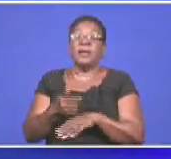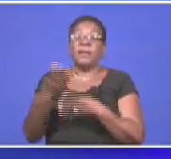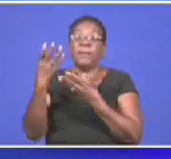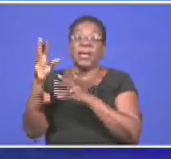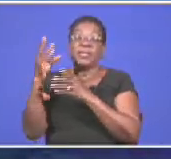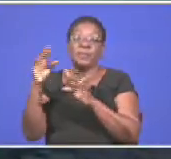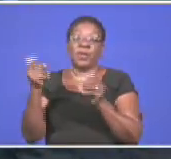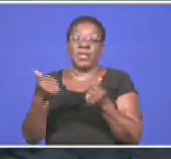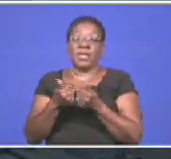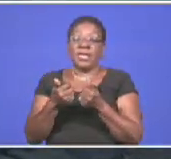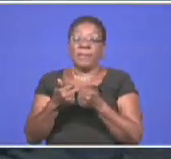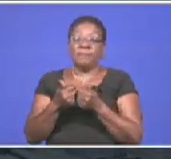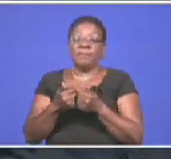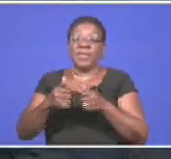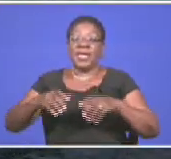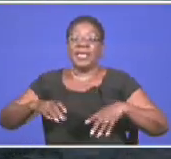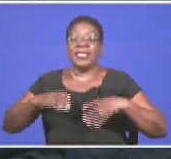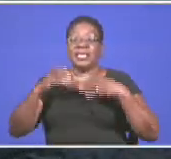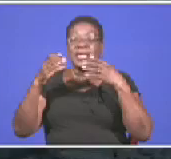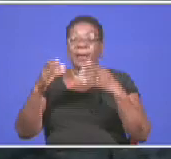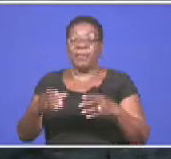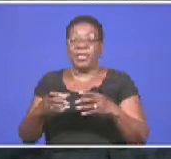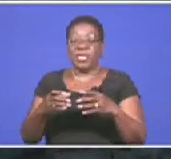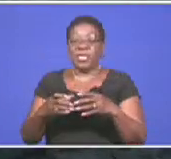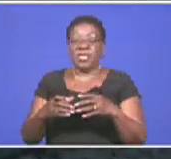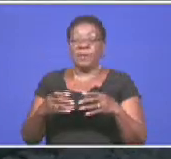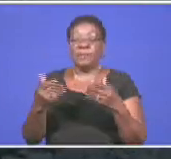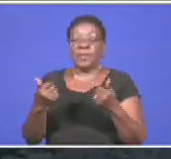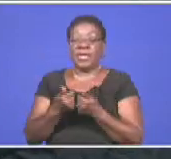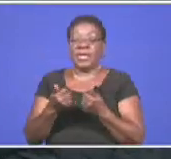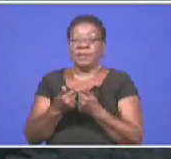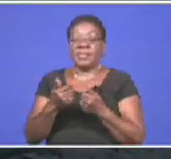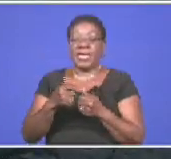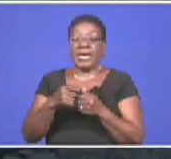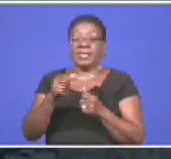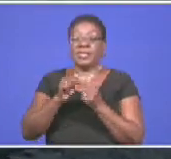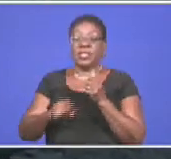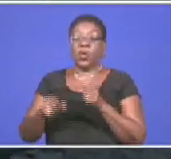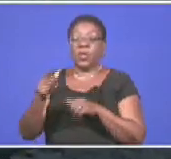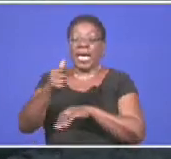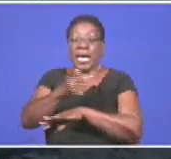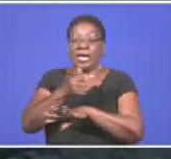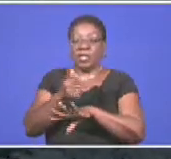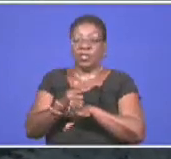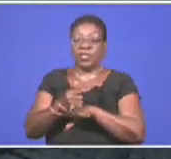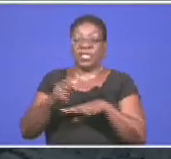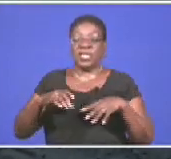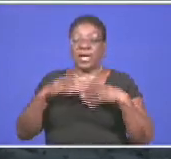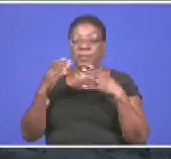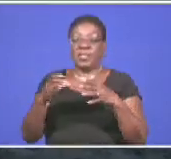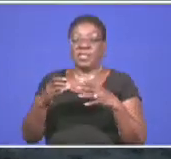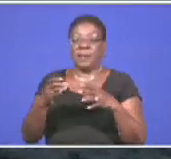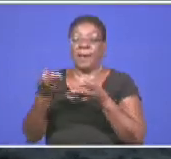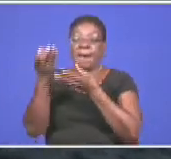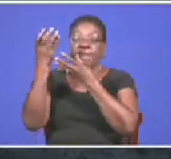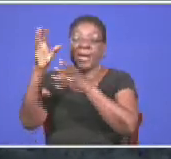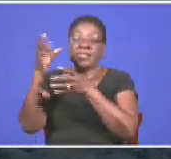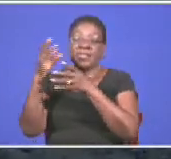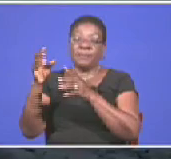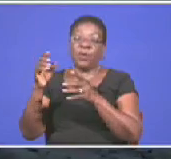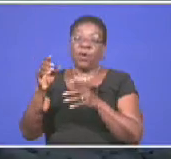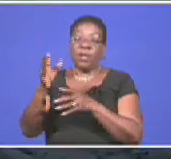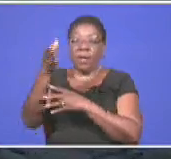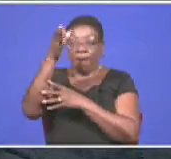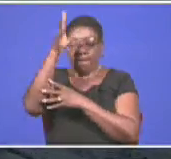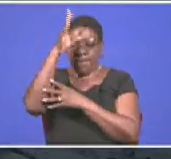there. Championship night at the Danny Pratt South Andrews High School Basketball Tournament in the mini division, senior girls, senior boys,